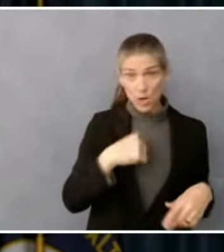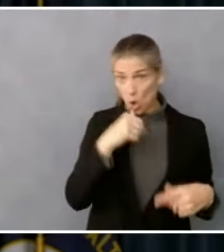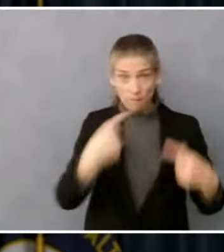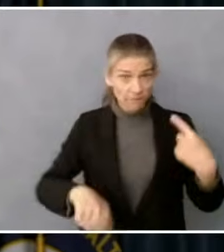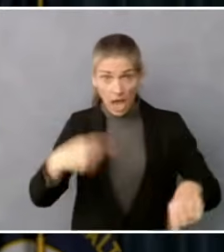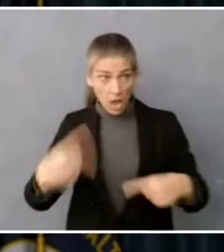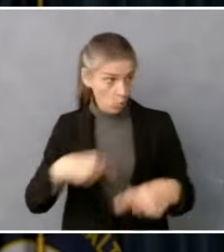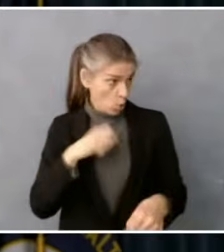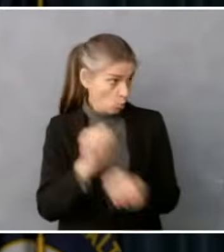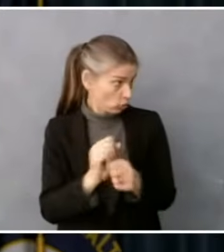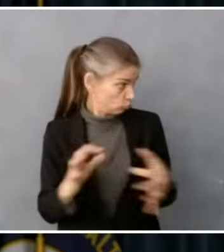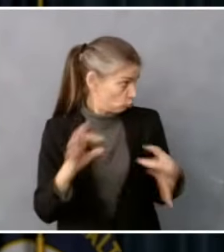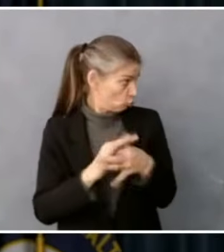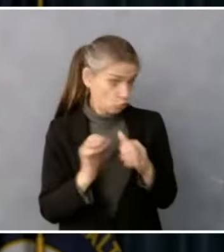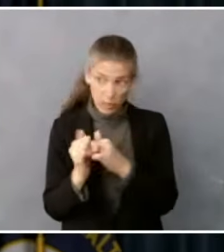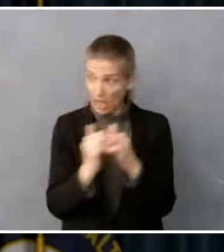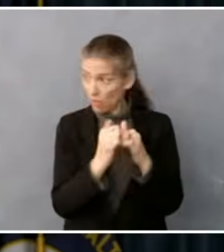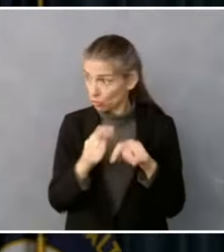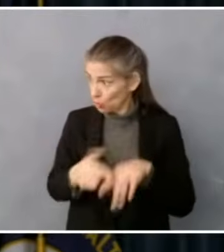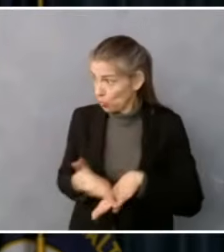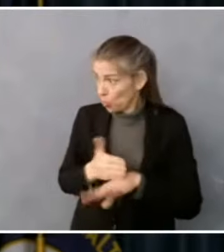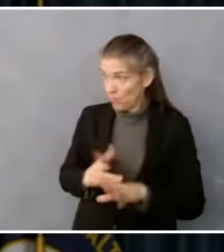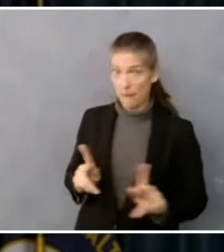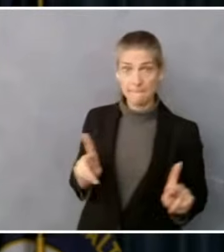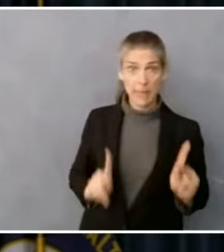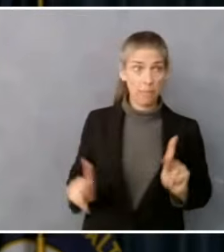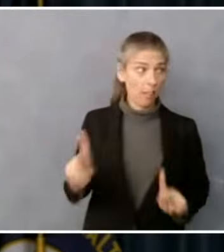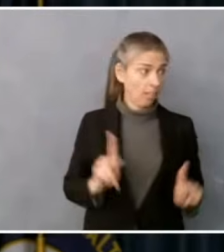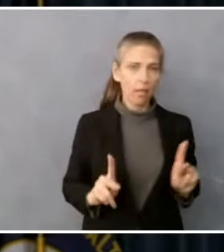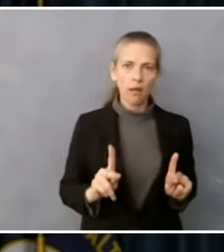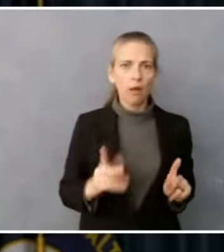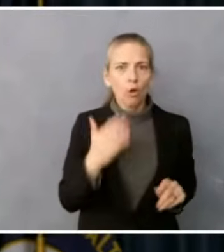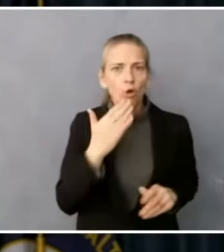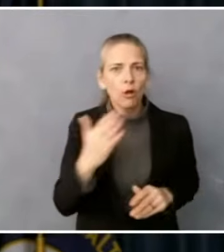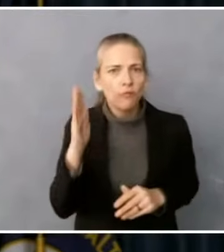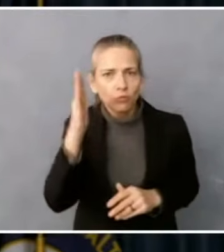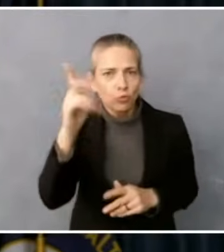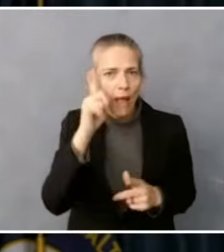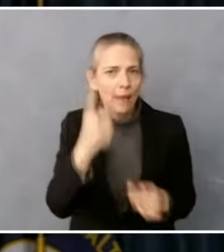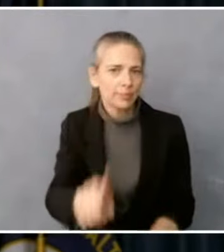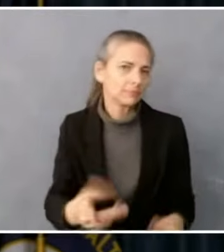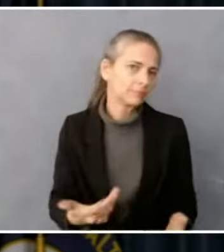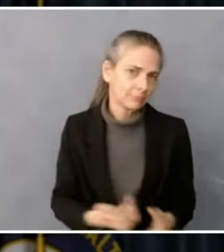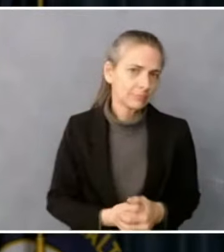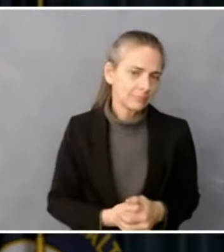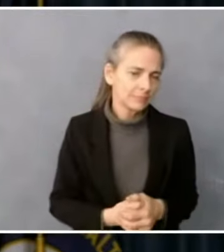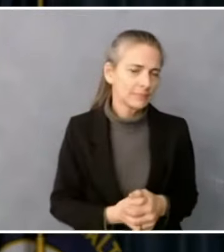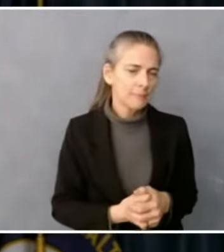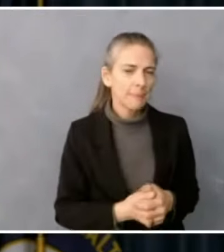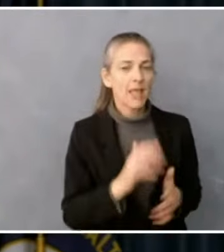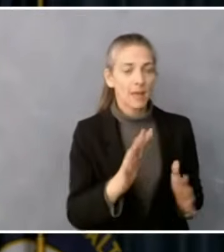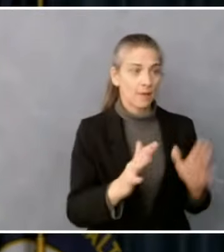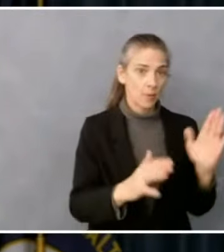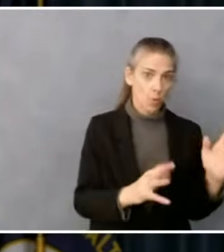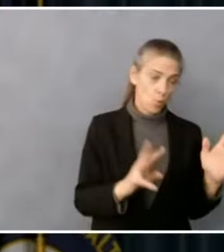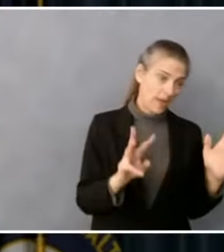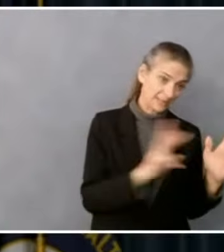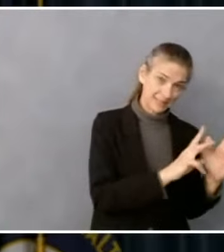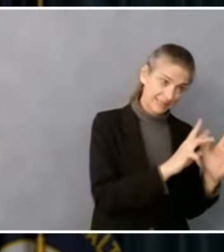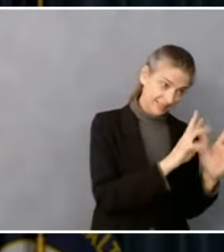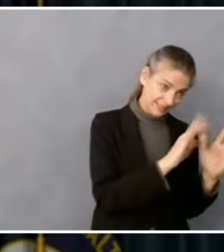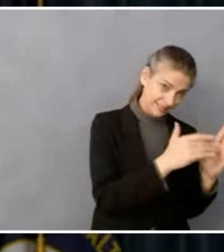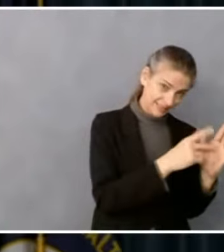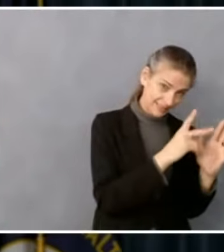for the betterment of our people, really good things happen. From the far west to central Kentucky, we have an announcement